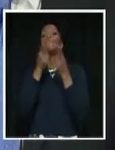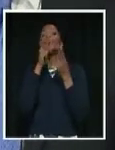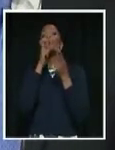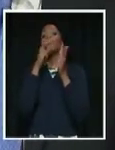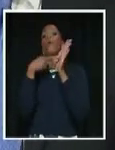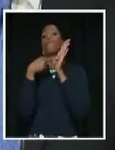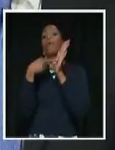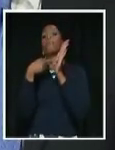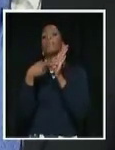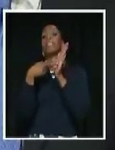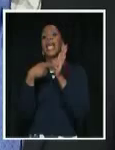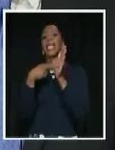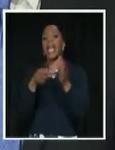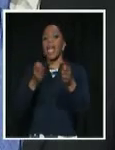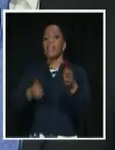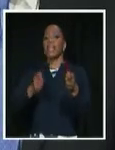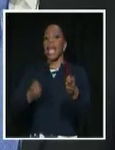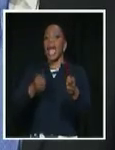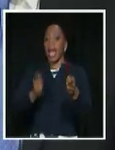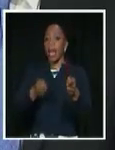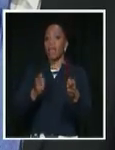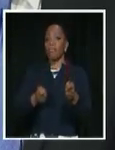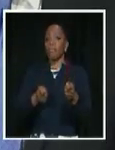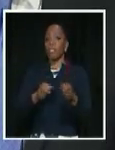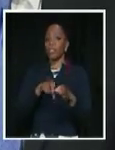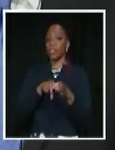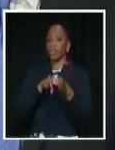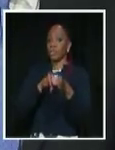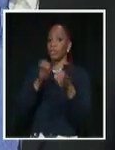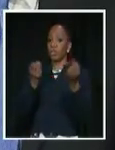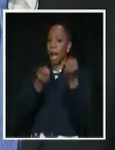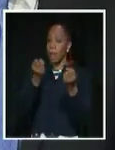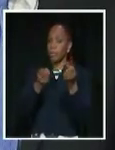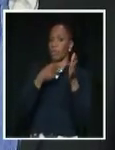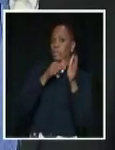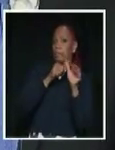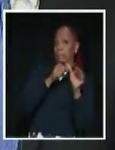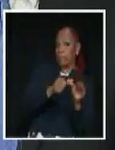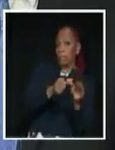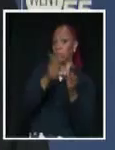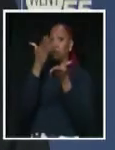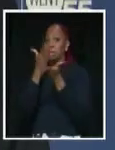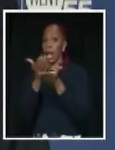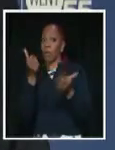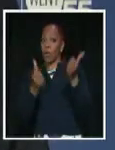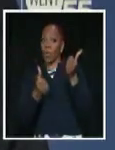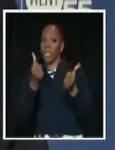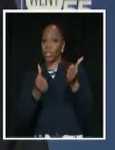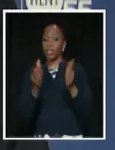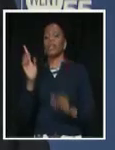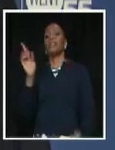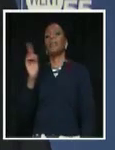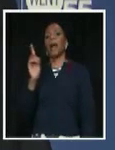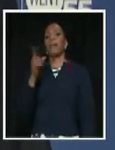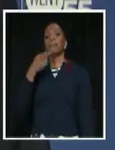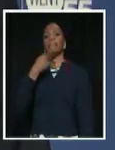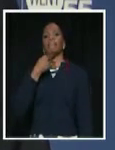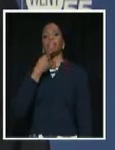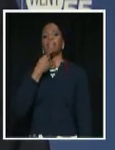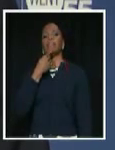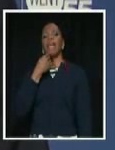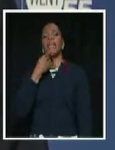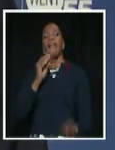drivers. So, are carriage rides going to continue, or are they going to come to an end? I have said very clearly we are ending